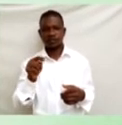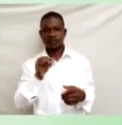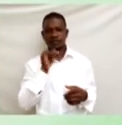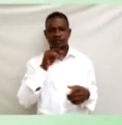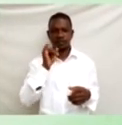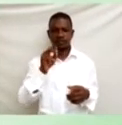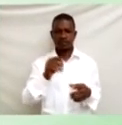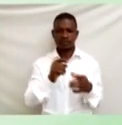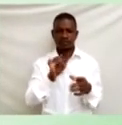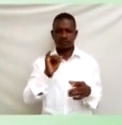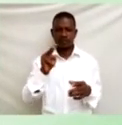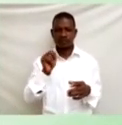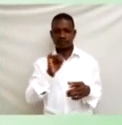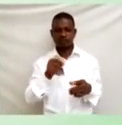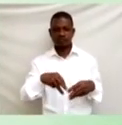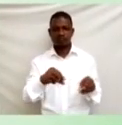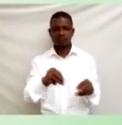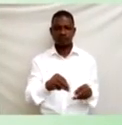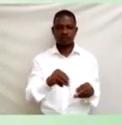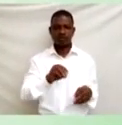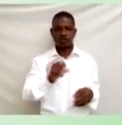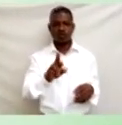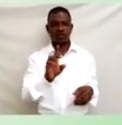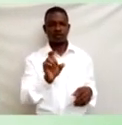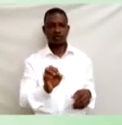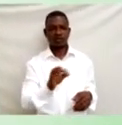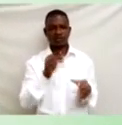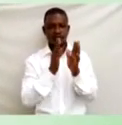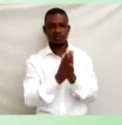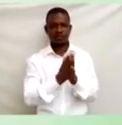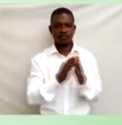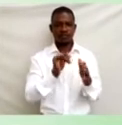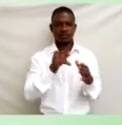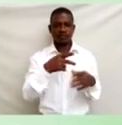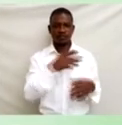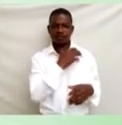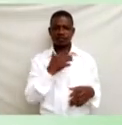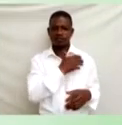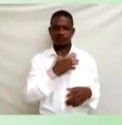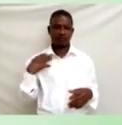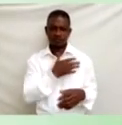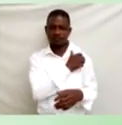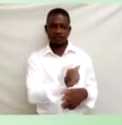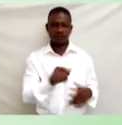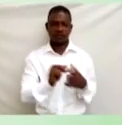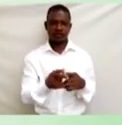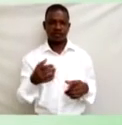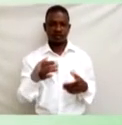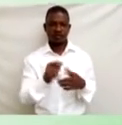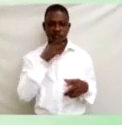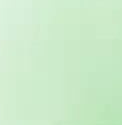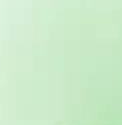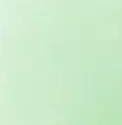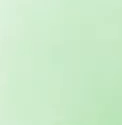wish. We shall continue with these indicators after the break. Please